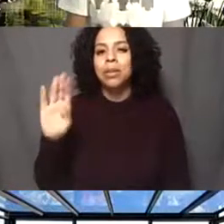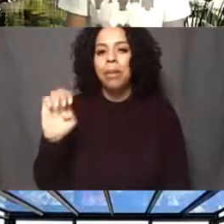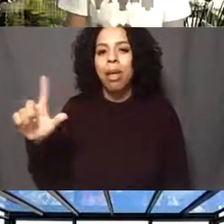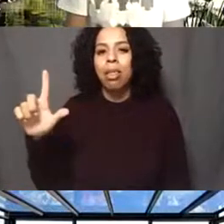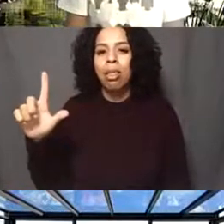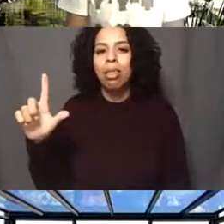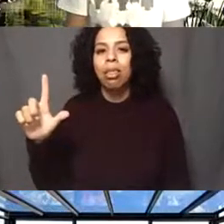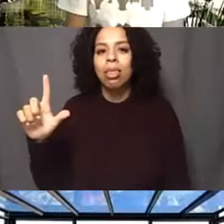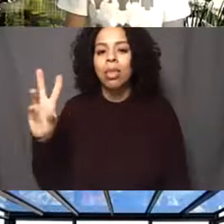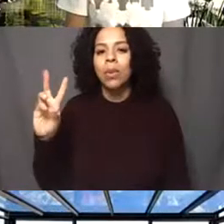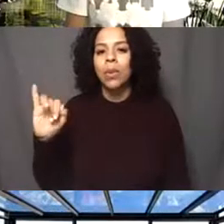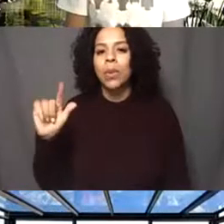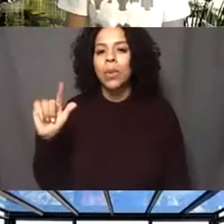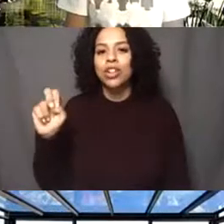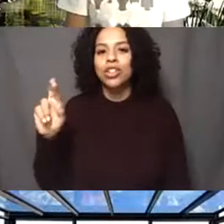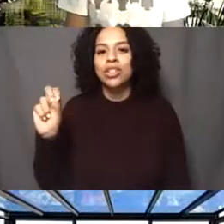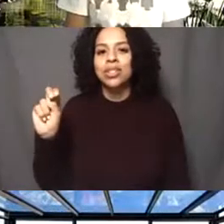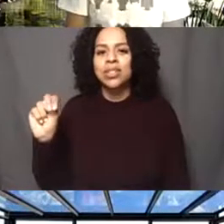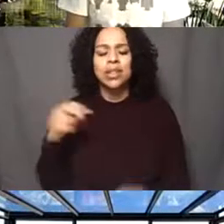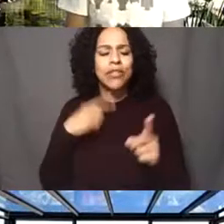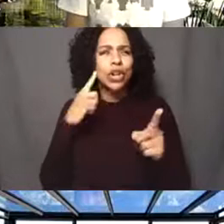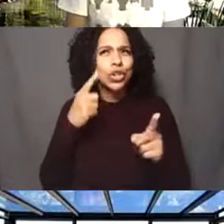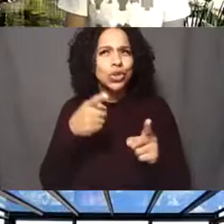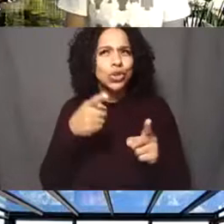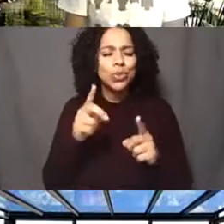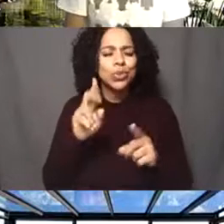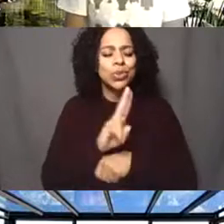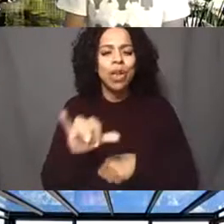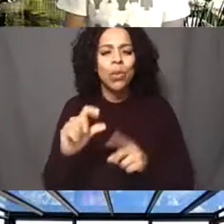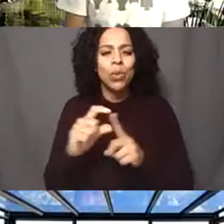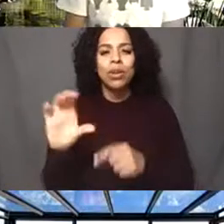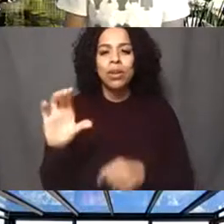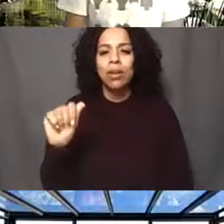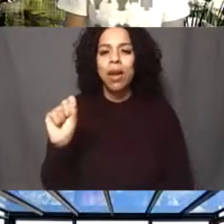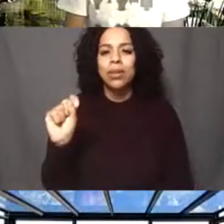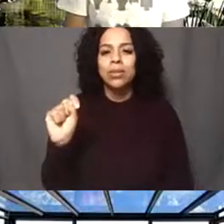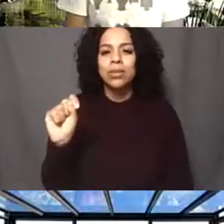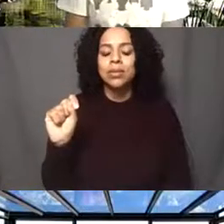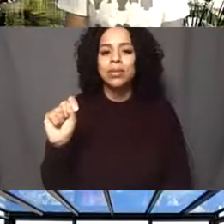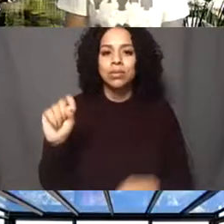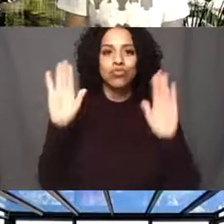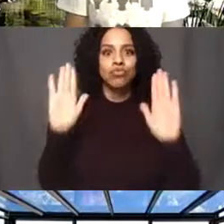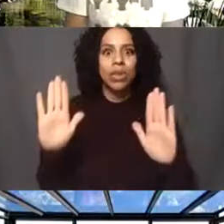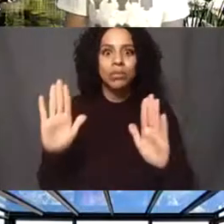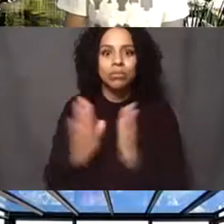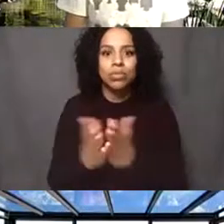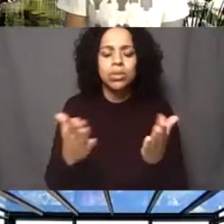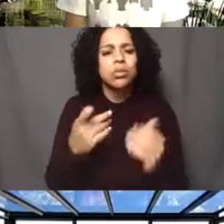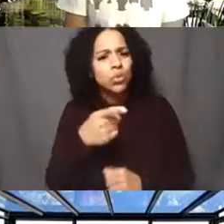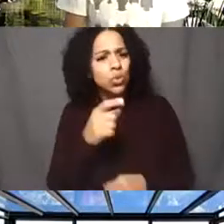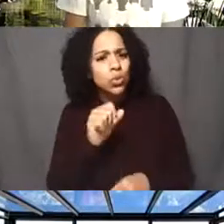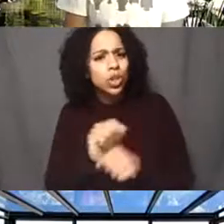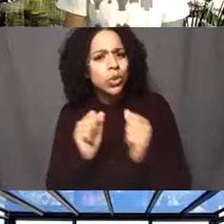cast at some point. And it's a great book. How do you work with her in